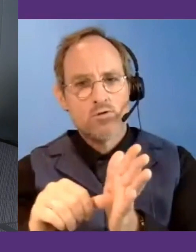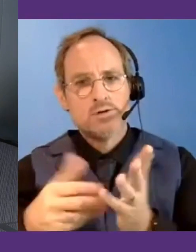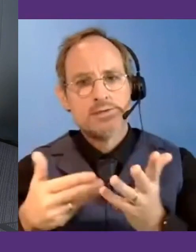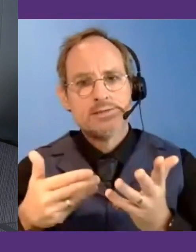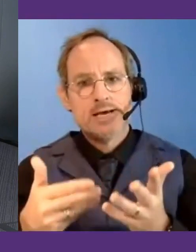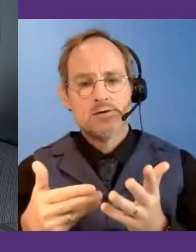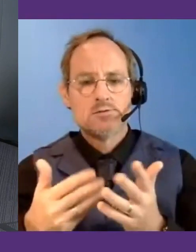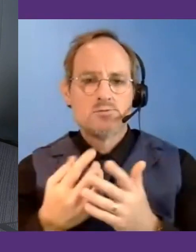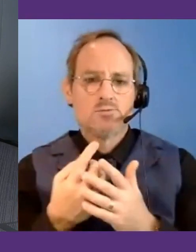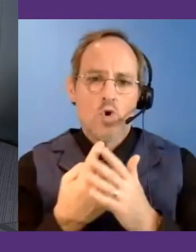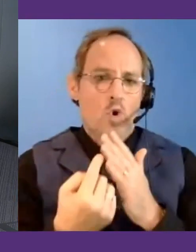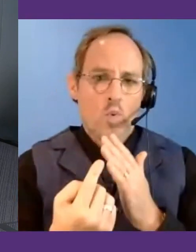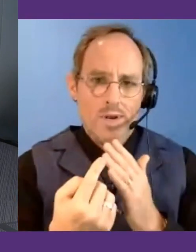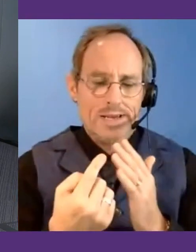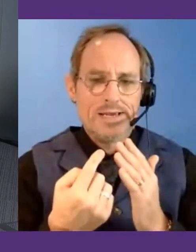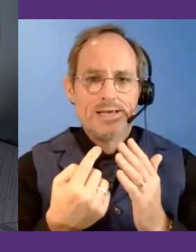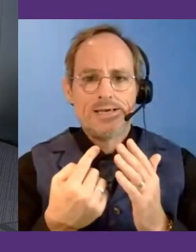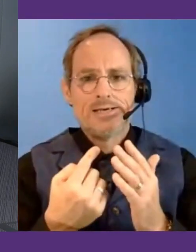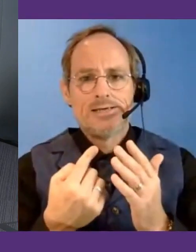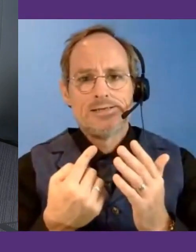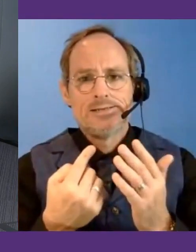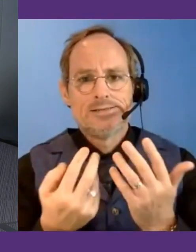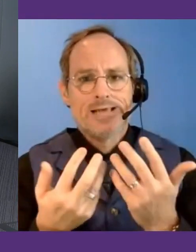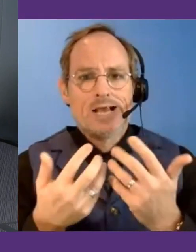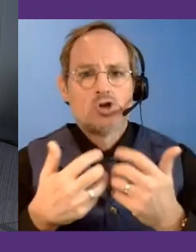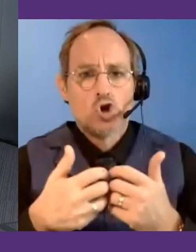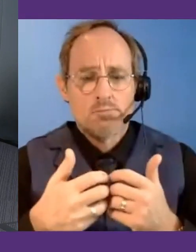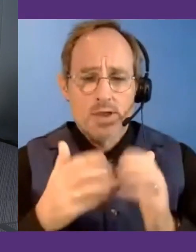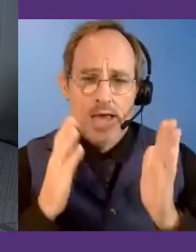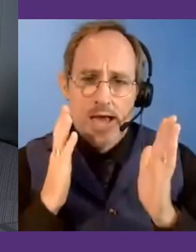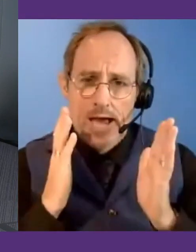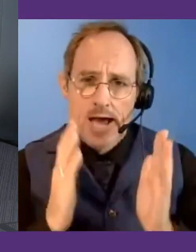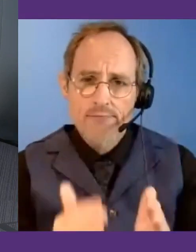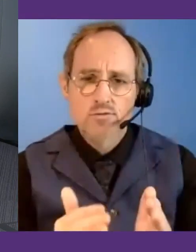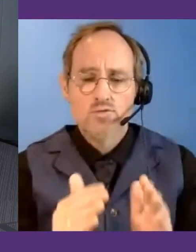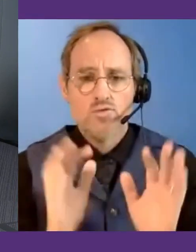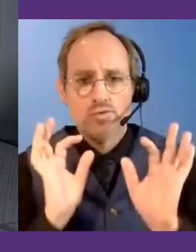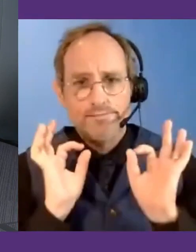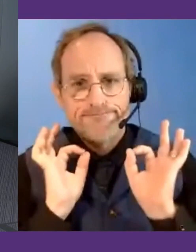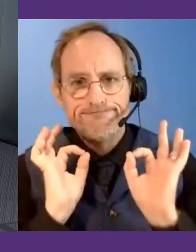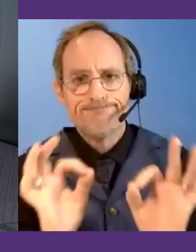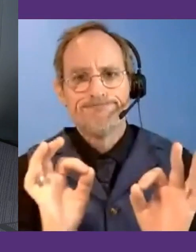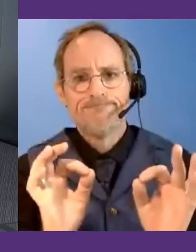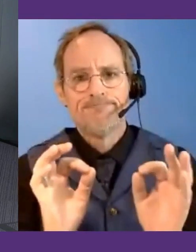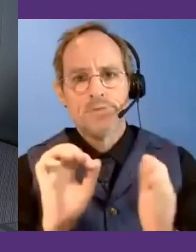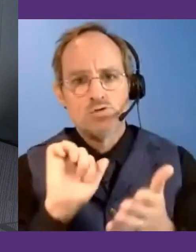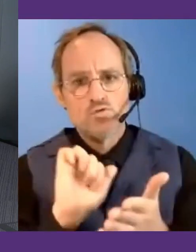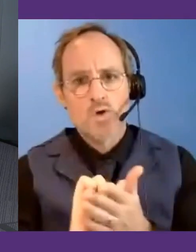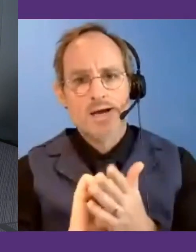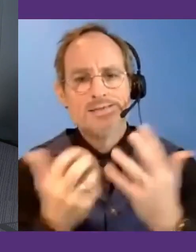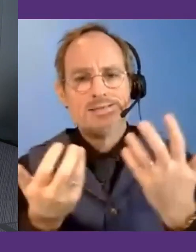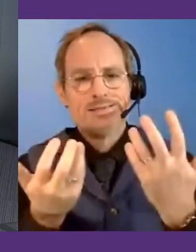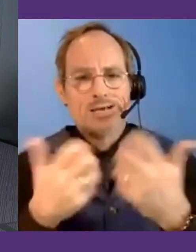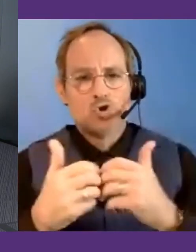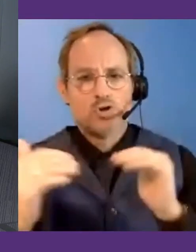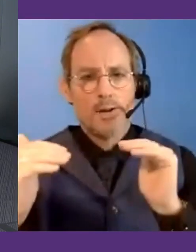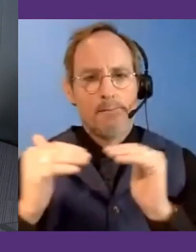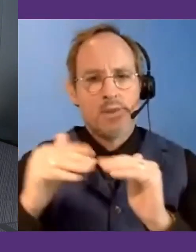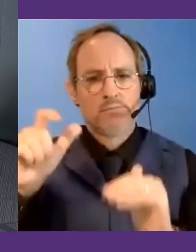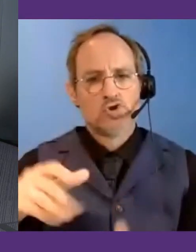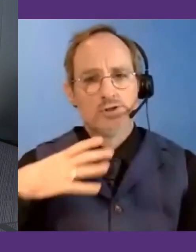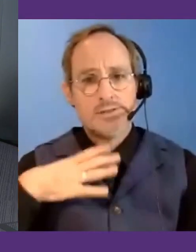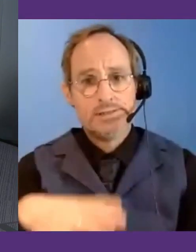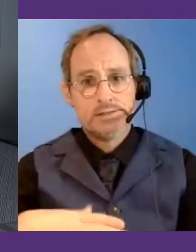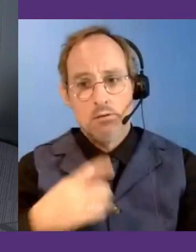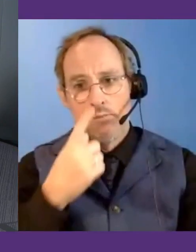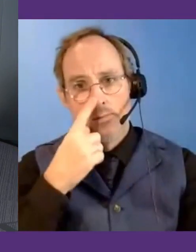it's about access to the right technology as well. So there are other emerging technologies that could become vital